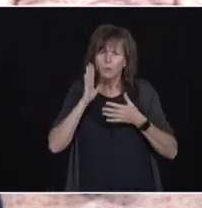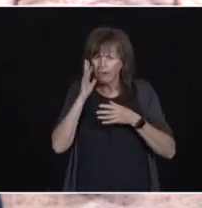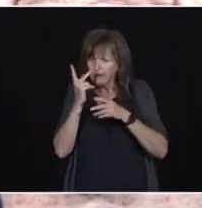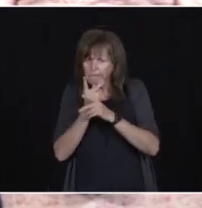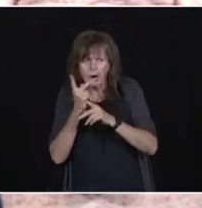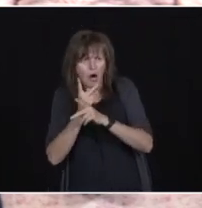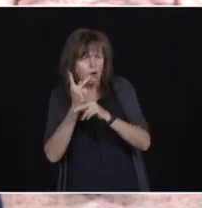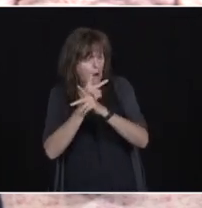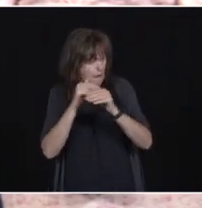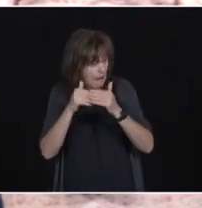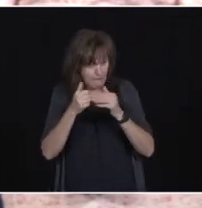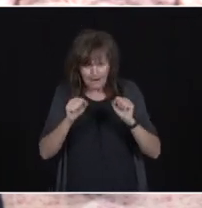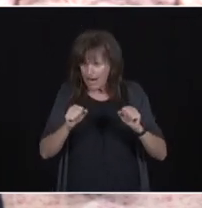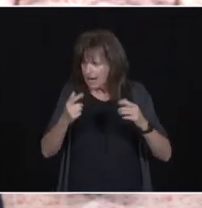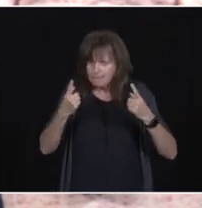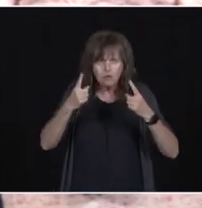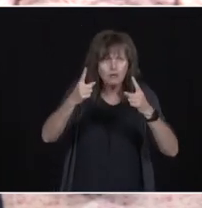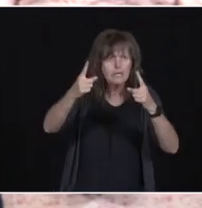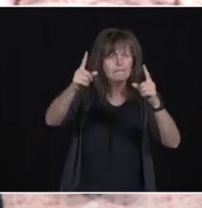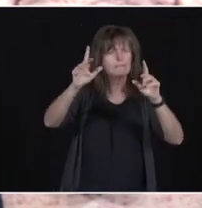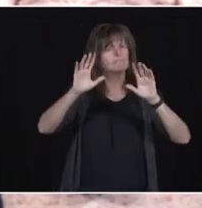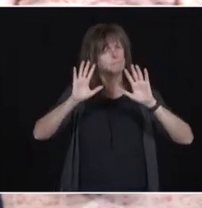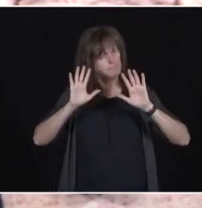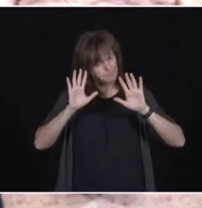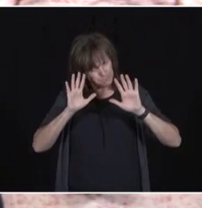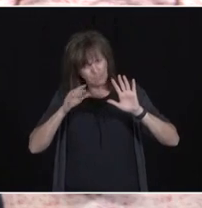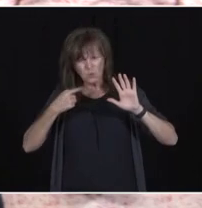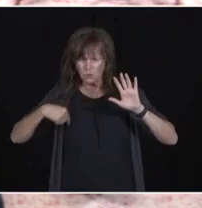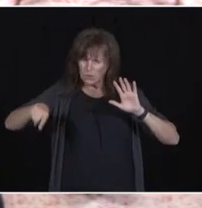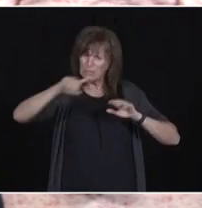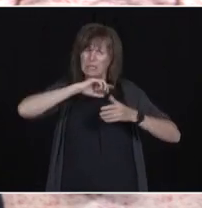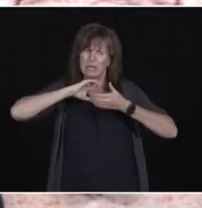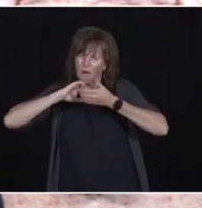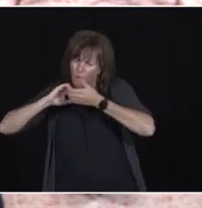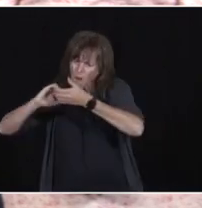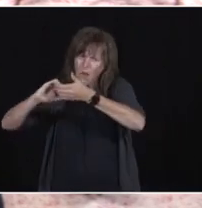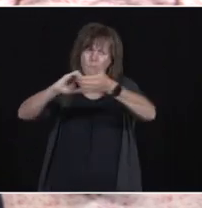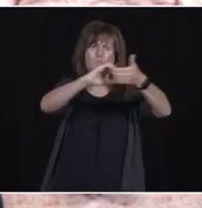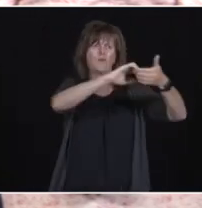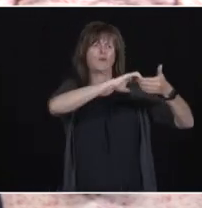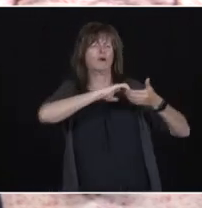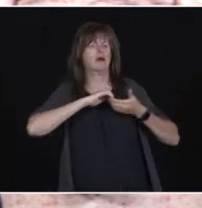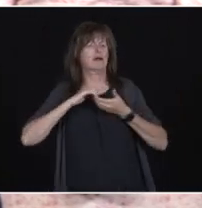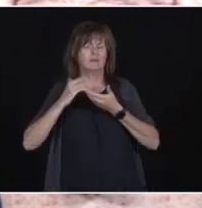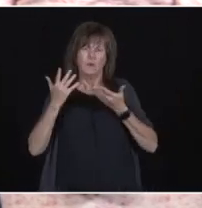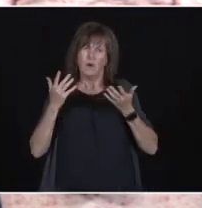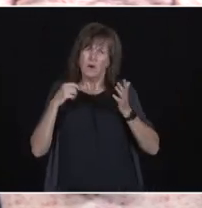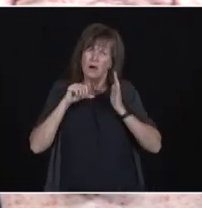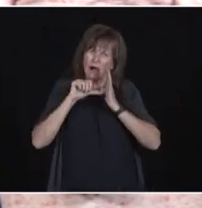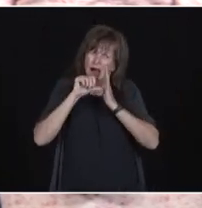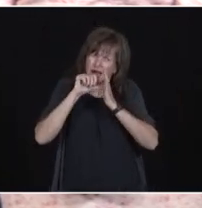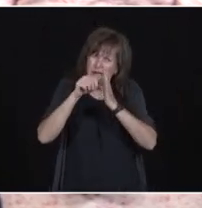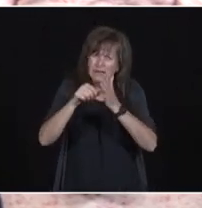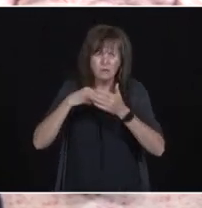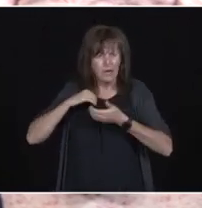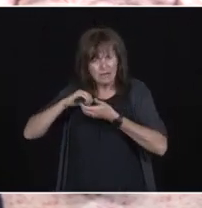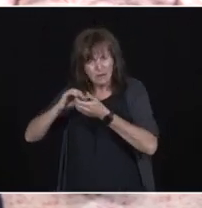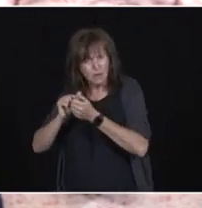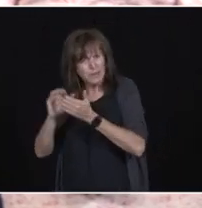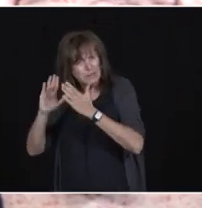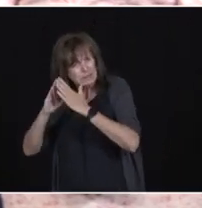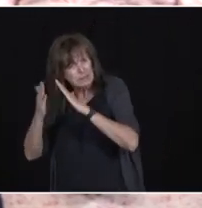always said, because we're working collaboratively with municipalities and federal governments and health